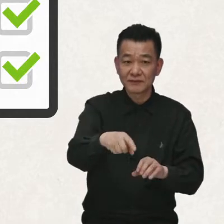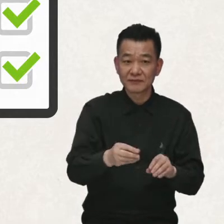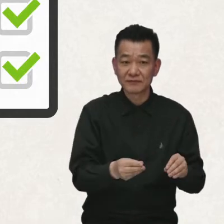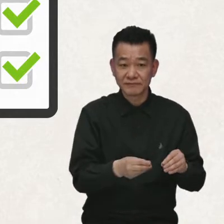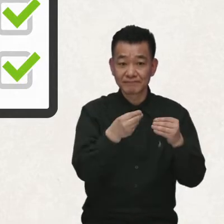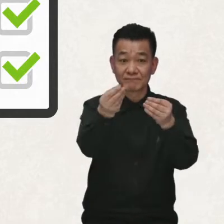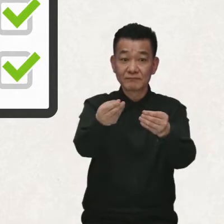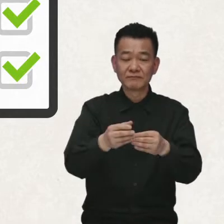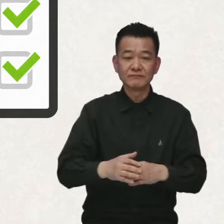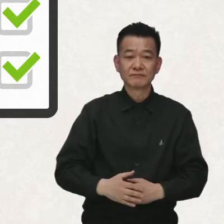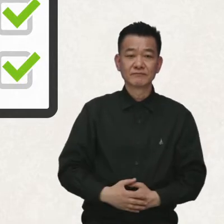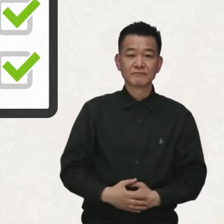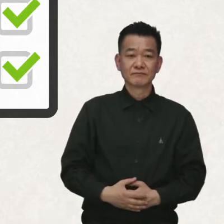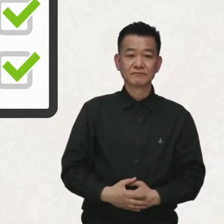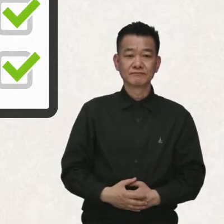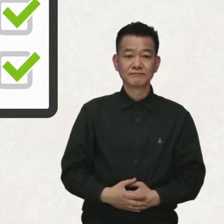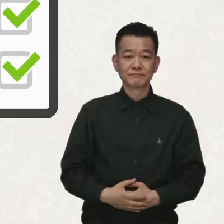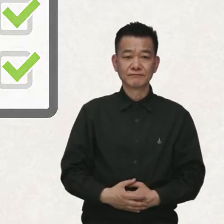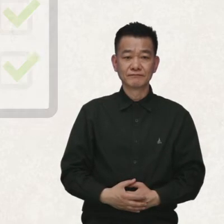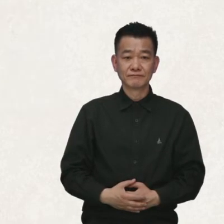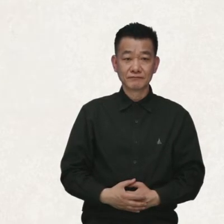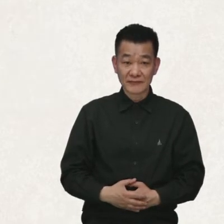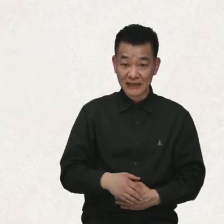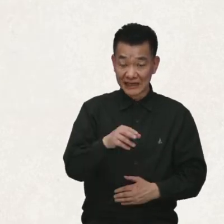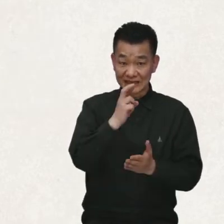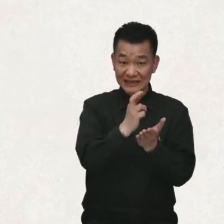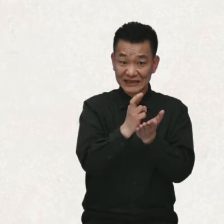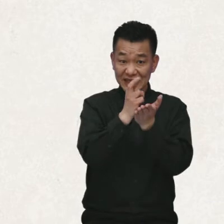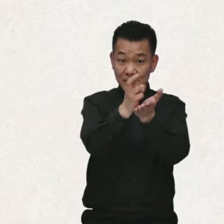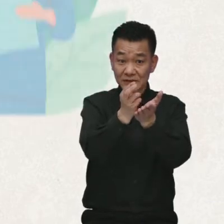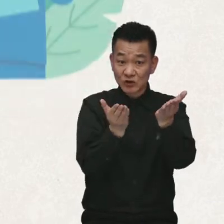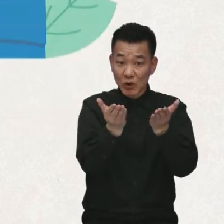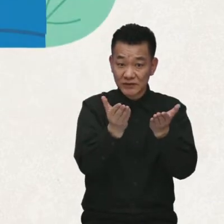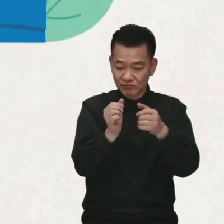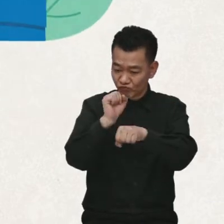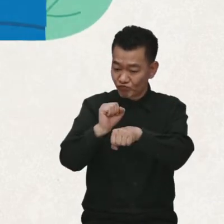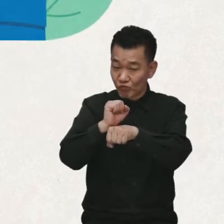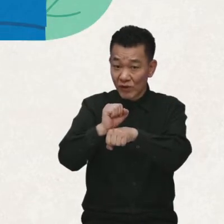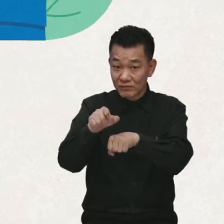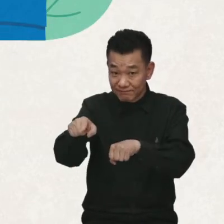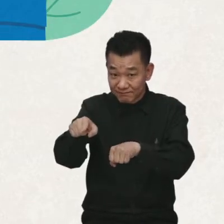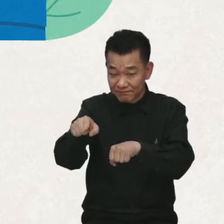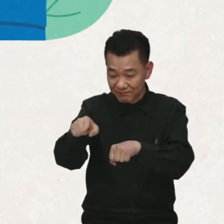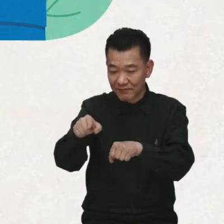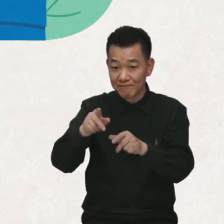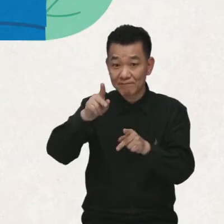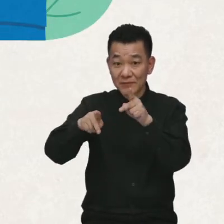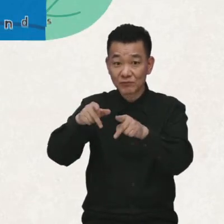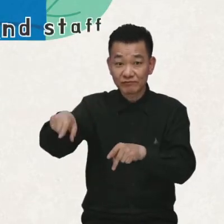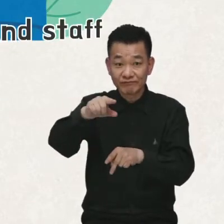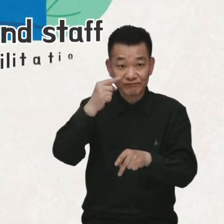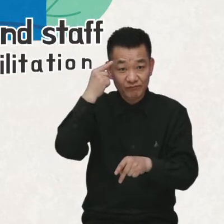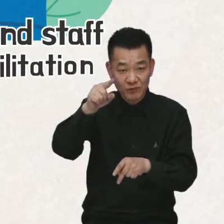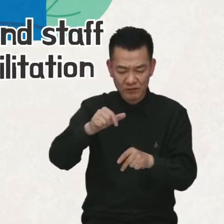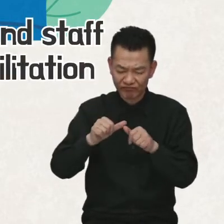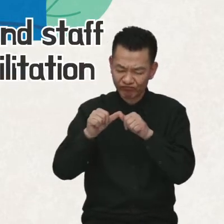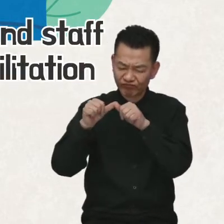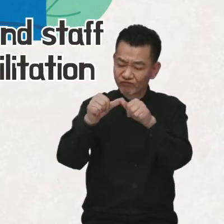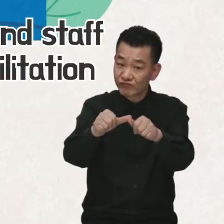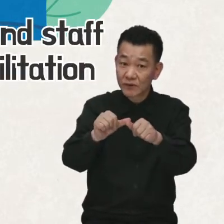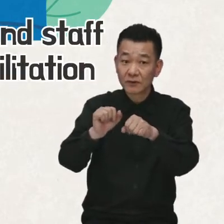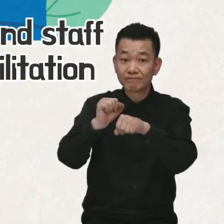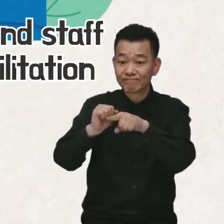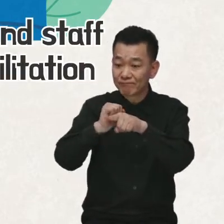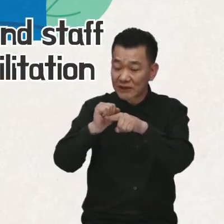participation in all aspects of life. Additionally, continuing training shall be provided for professionals and